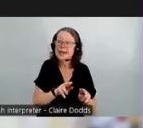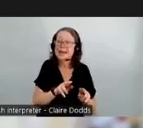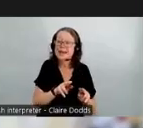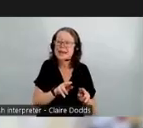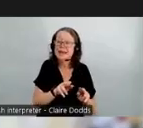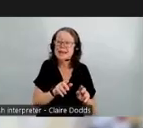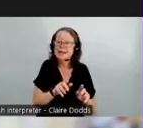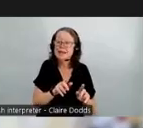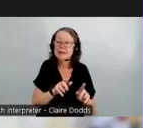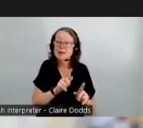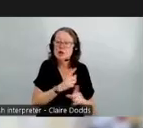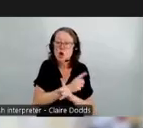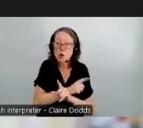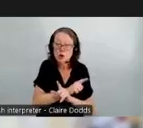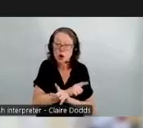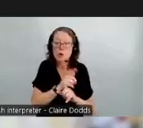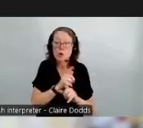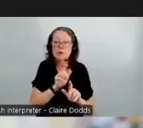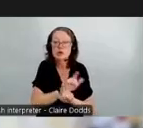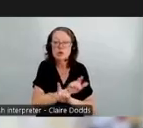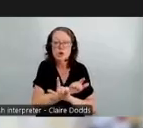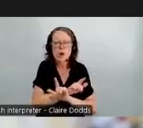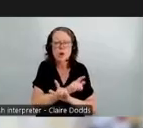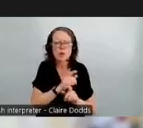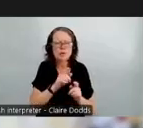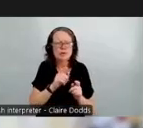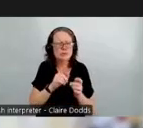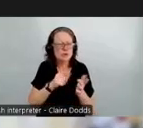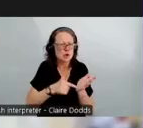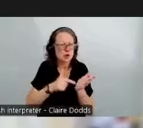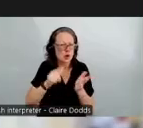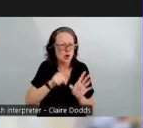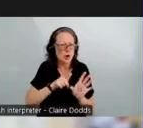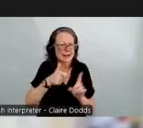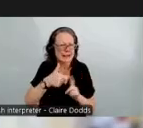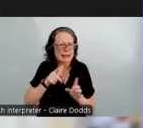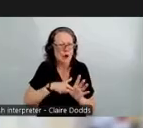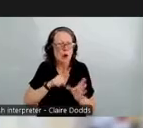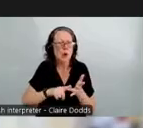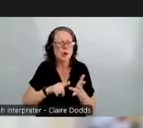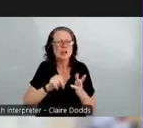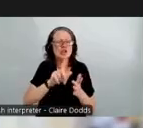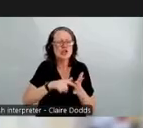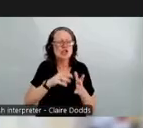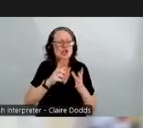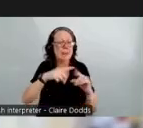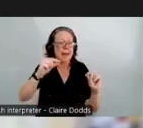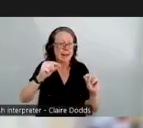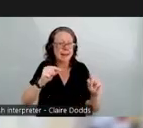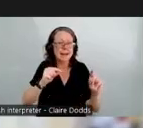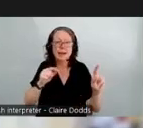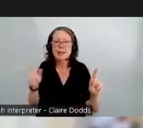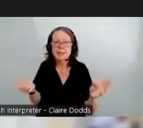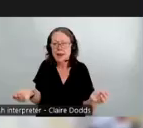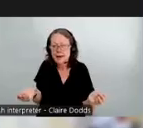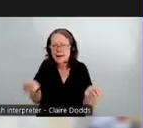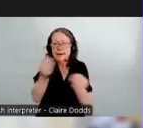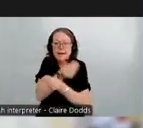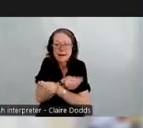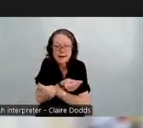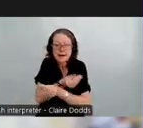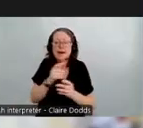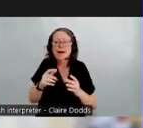workshops with quite high-profile British and Japanese comic artists they'll enjoy existing and